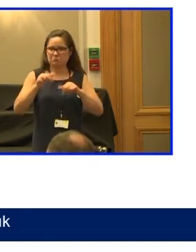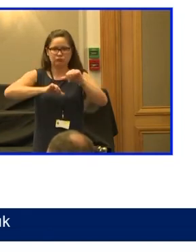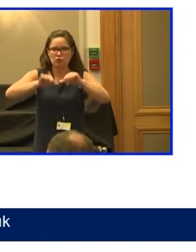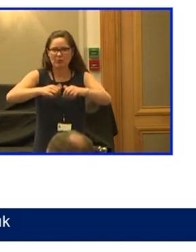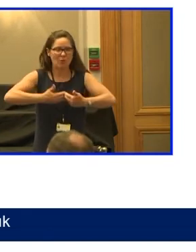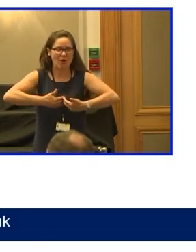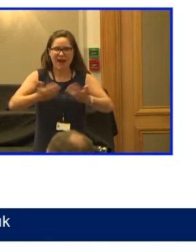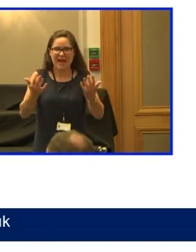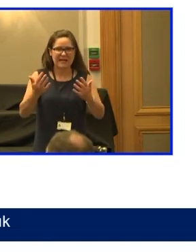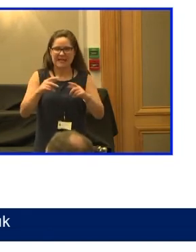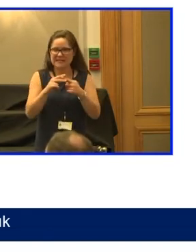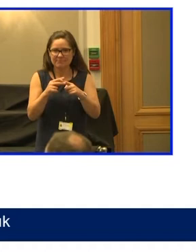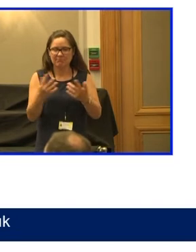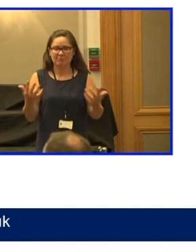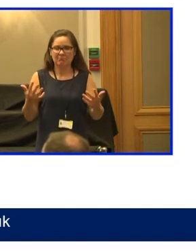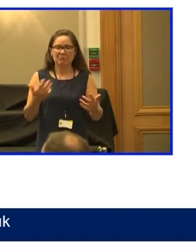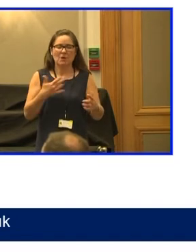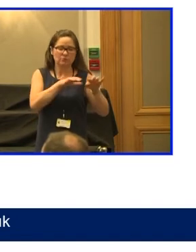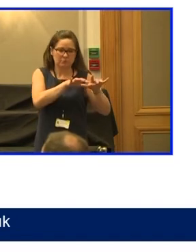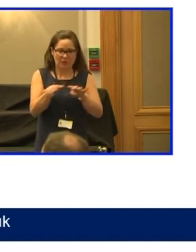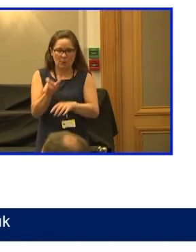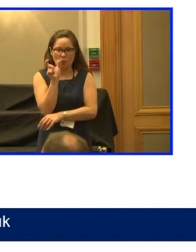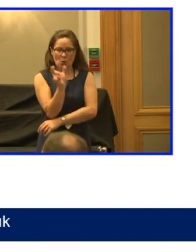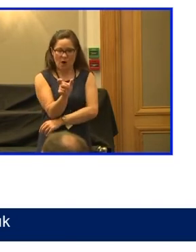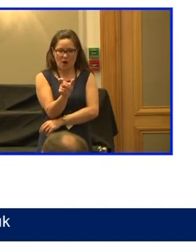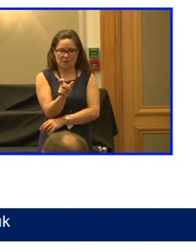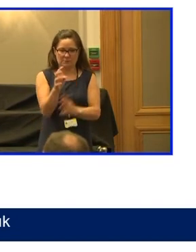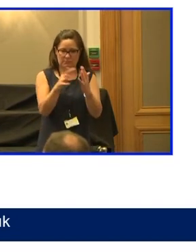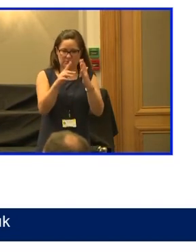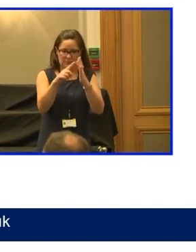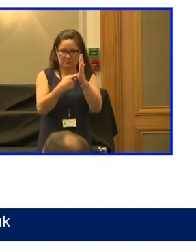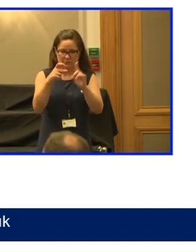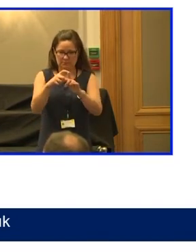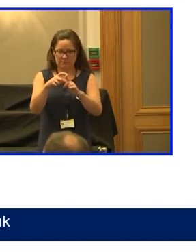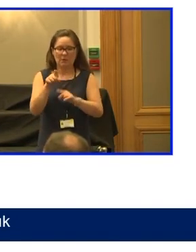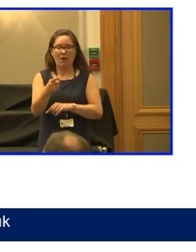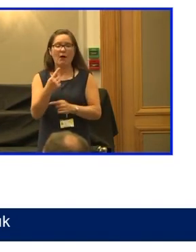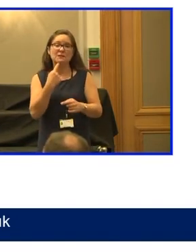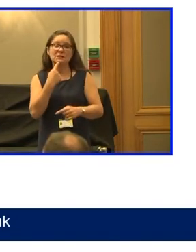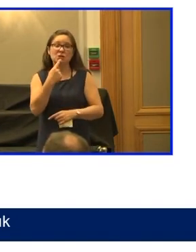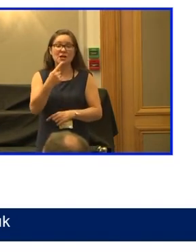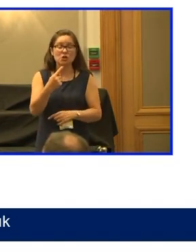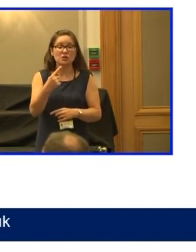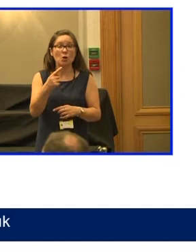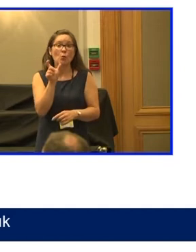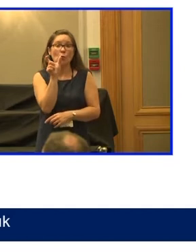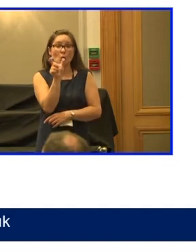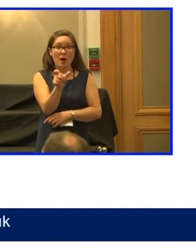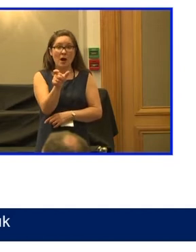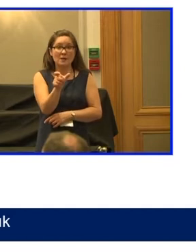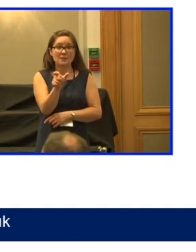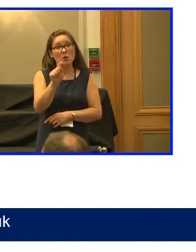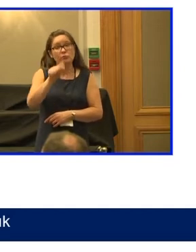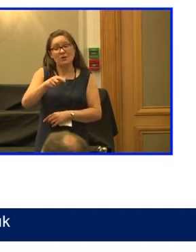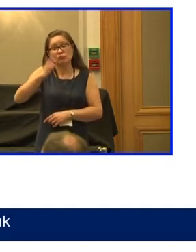I wanna type on Microsoft Word, so I'll just type in Word. Key, suggestions available, Word, there you go. Press right to switch. So that's